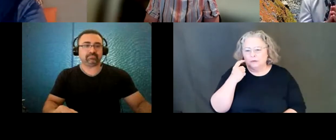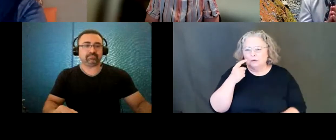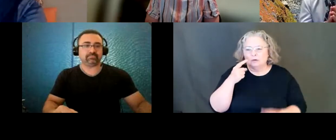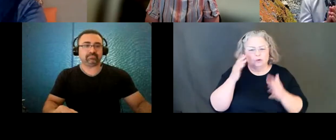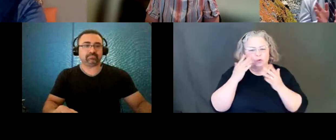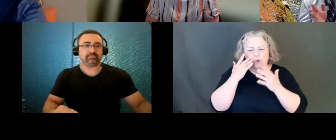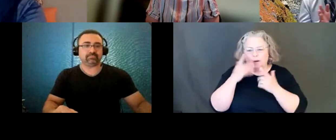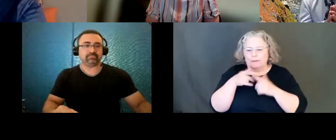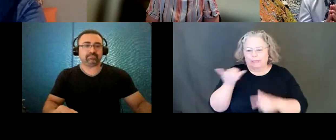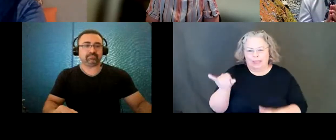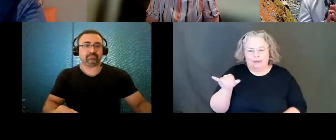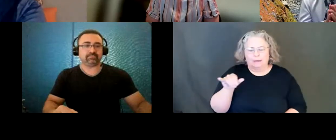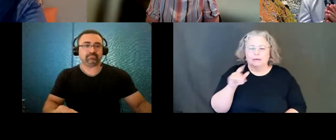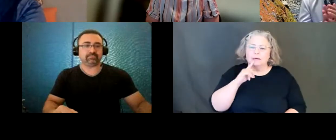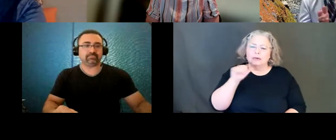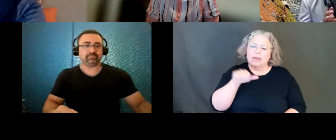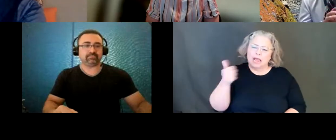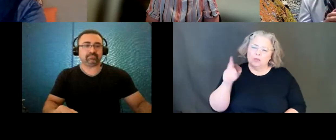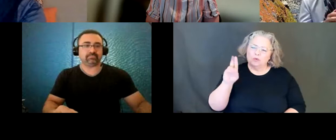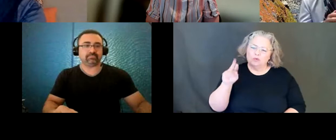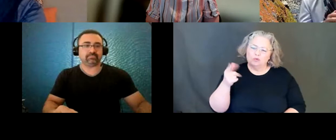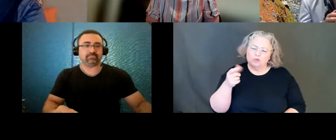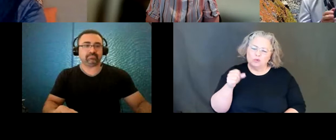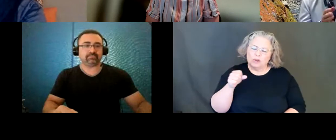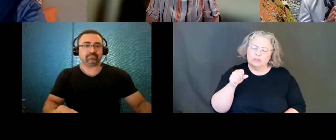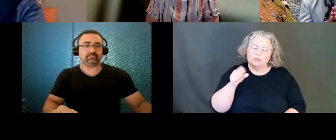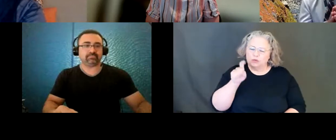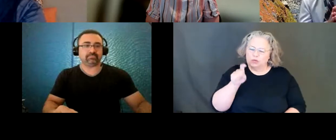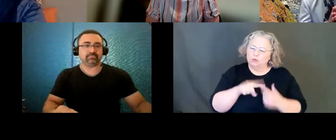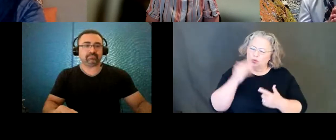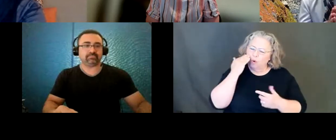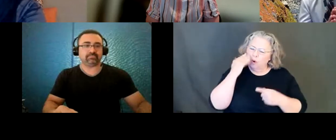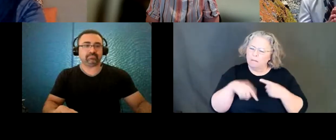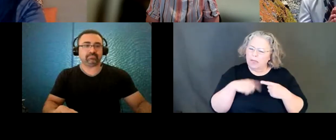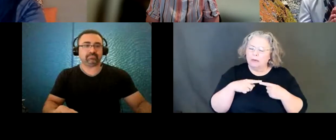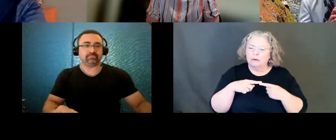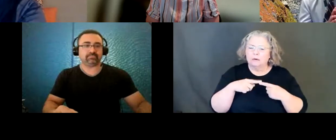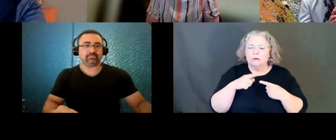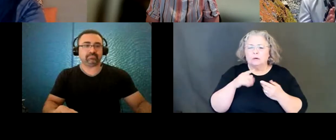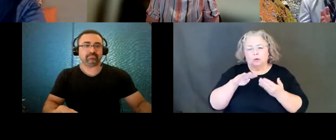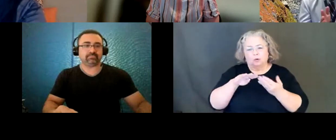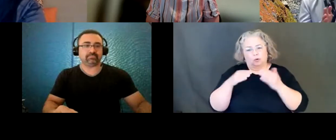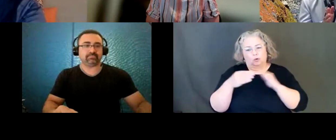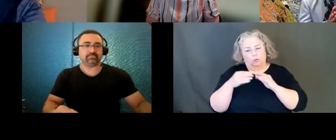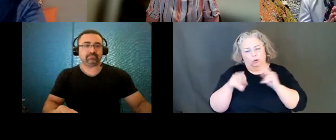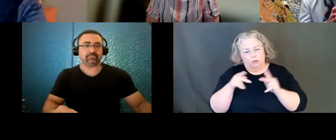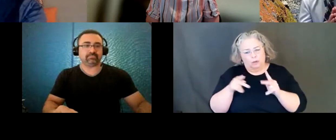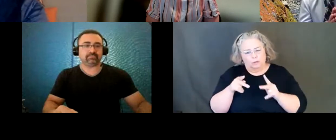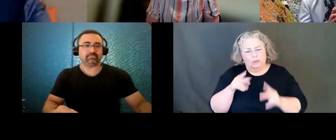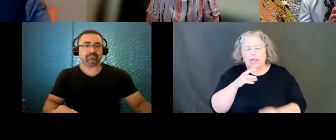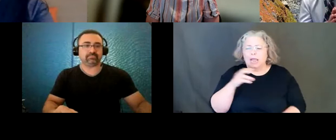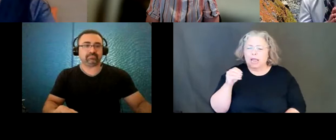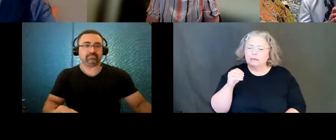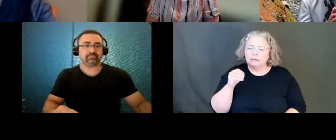worry about it. The other drugs that you guys should know about as community people, and hopefully all